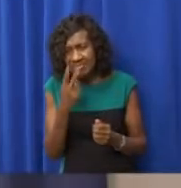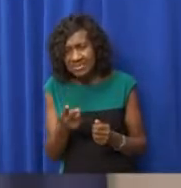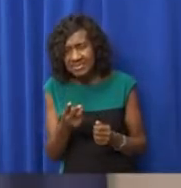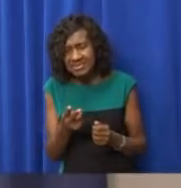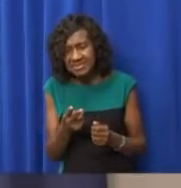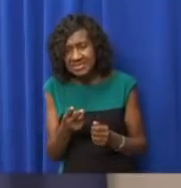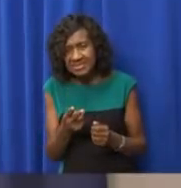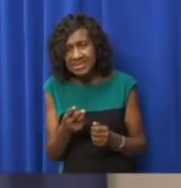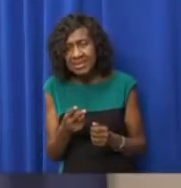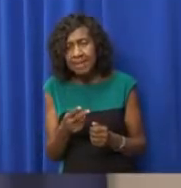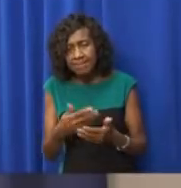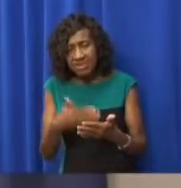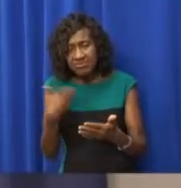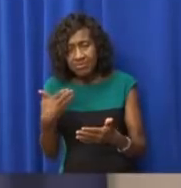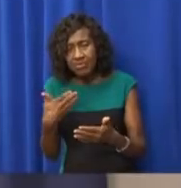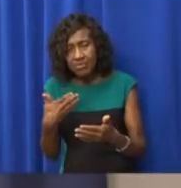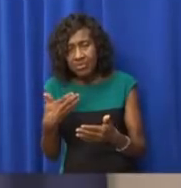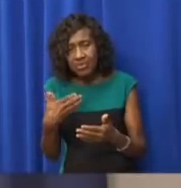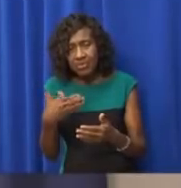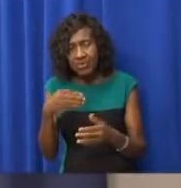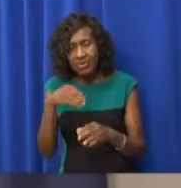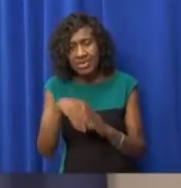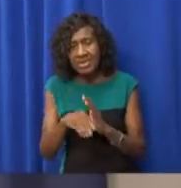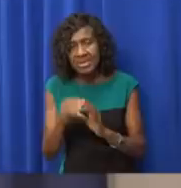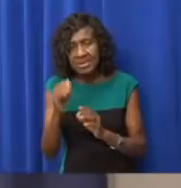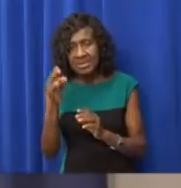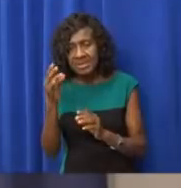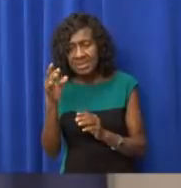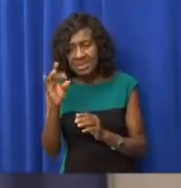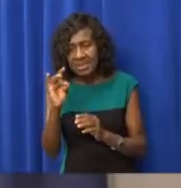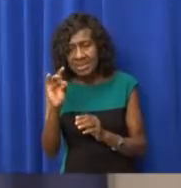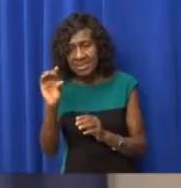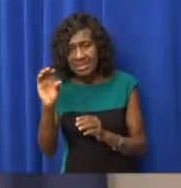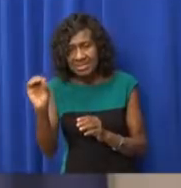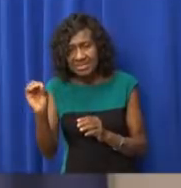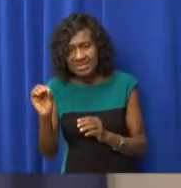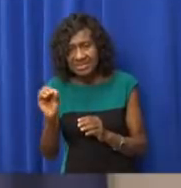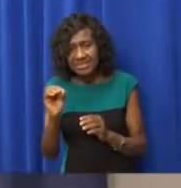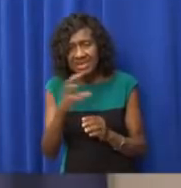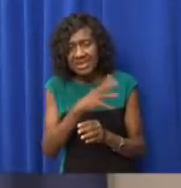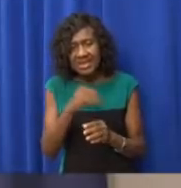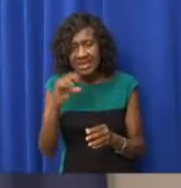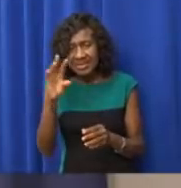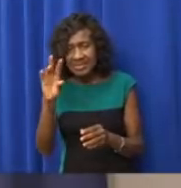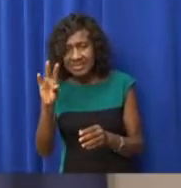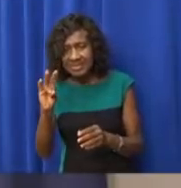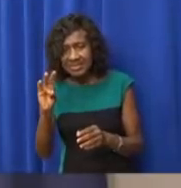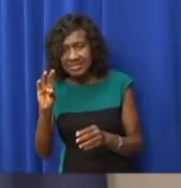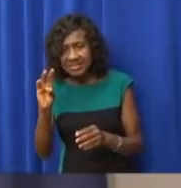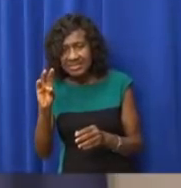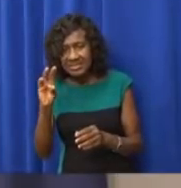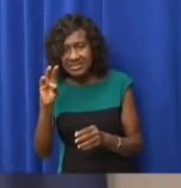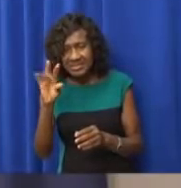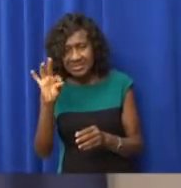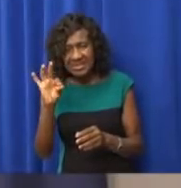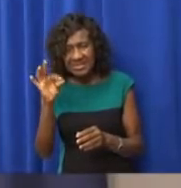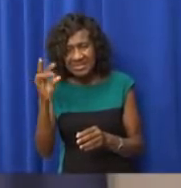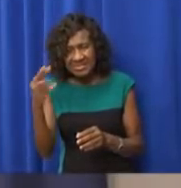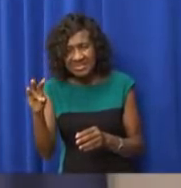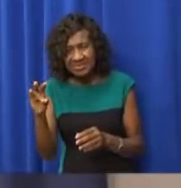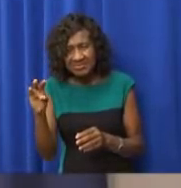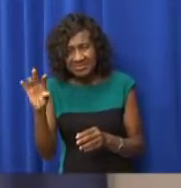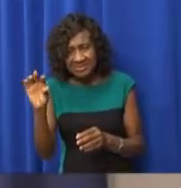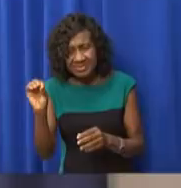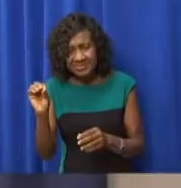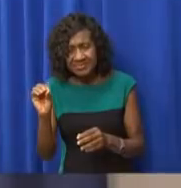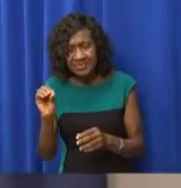financial services, or in the 70s, late 70s, financial services, and everybody was concentrating on that. And I